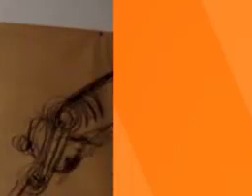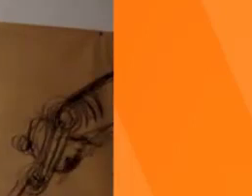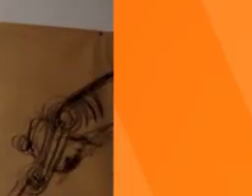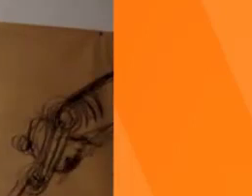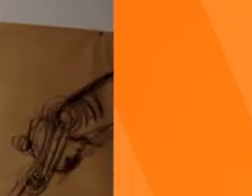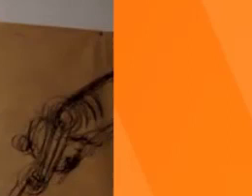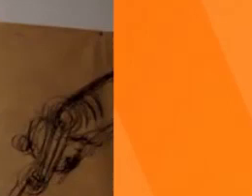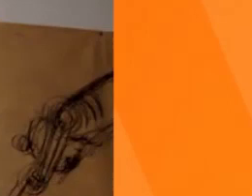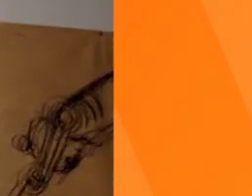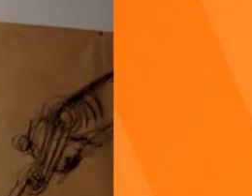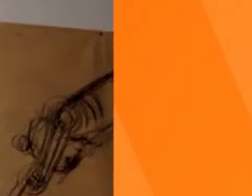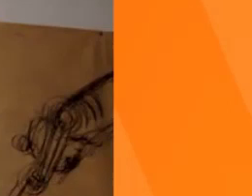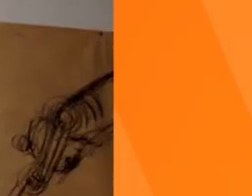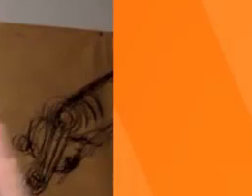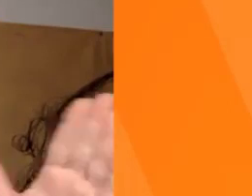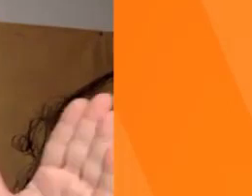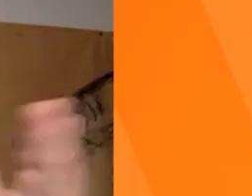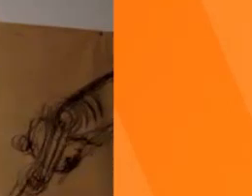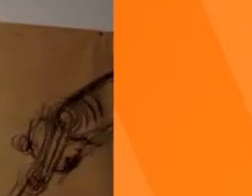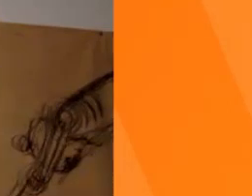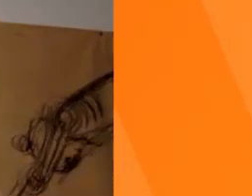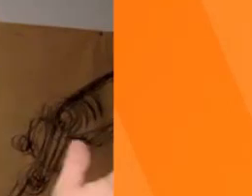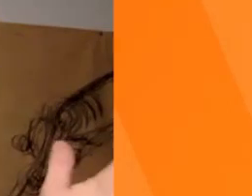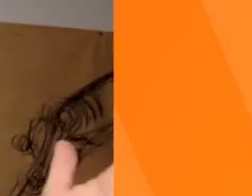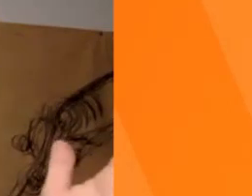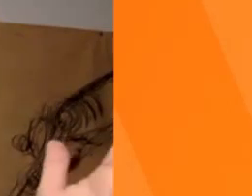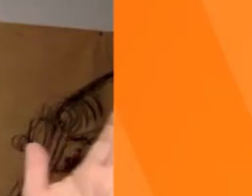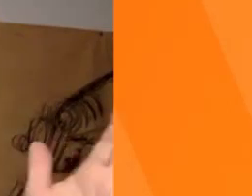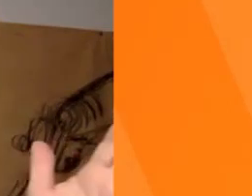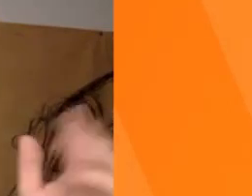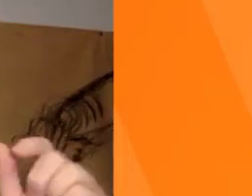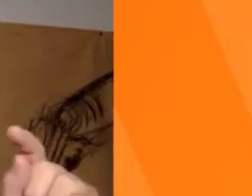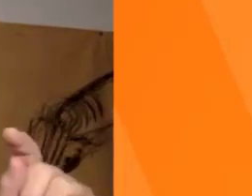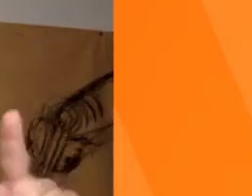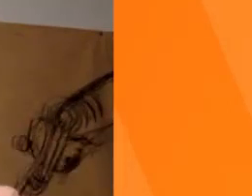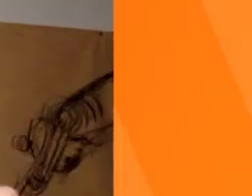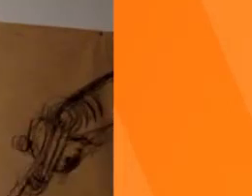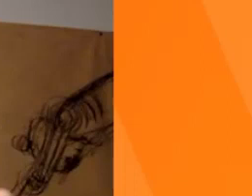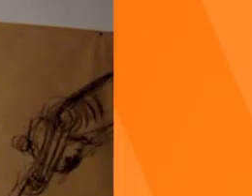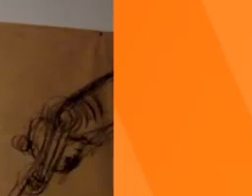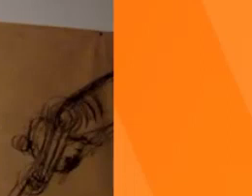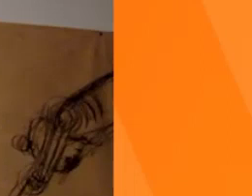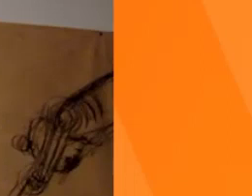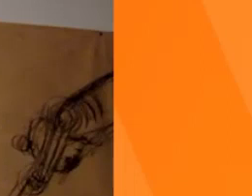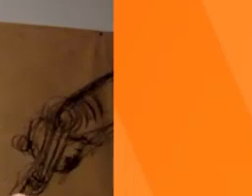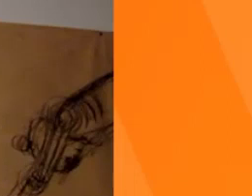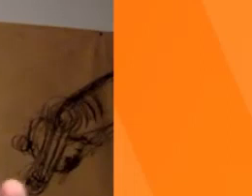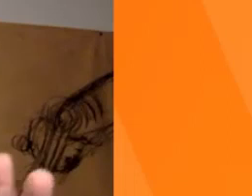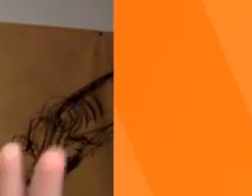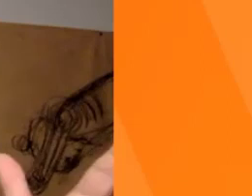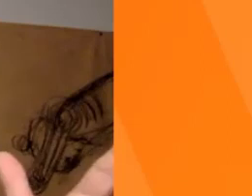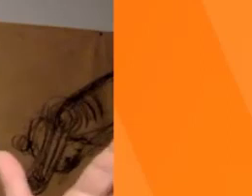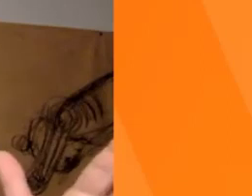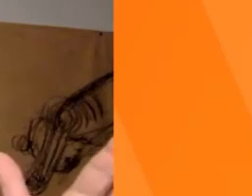that space at that time, but getting up 20 minutes before everybody else. The only thing is, I'll tell you, with 20 minutes,